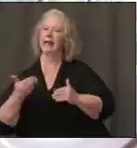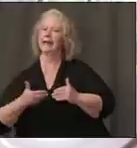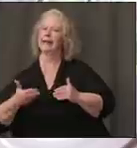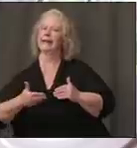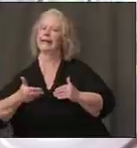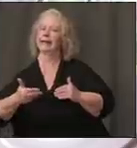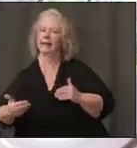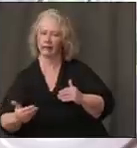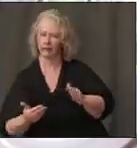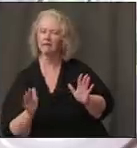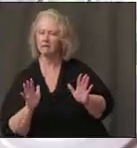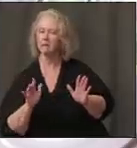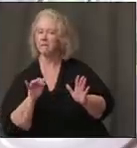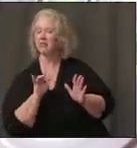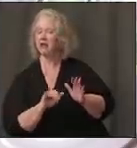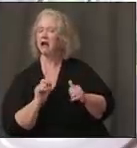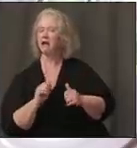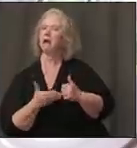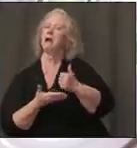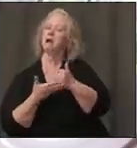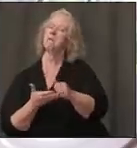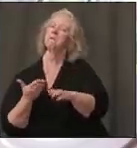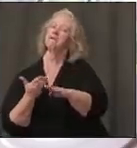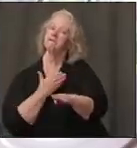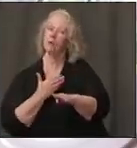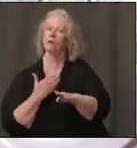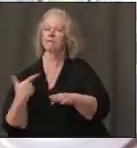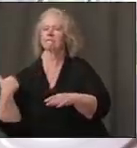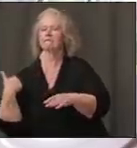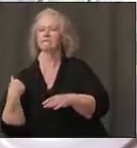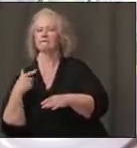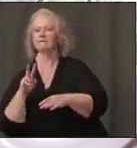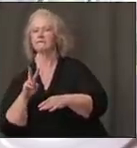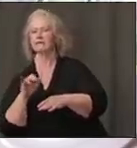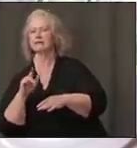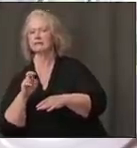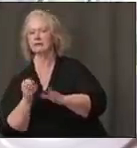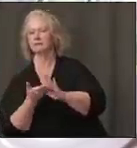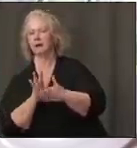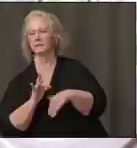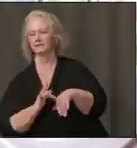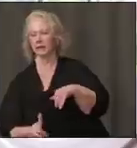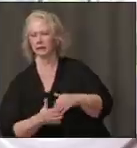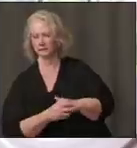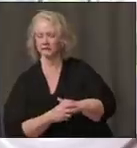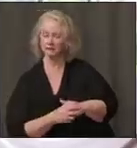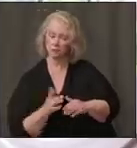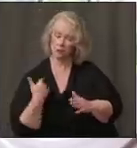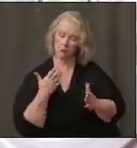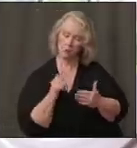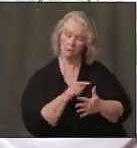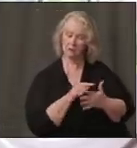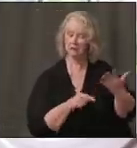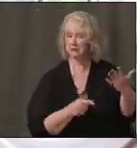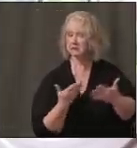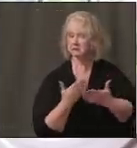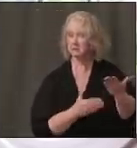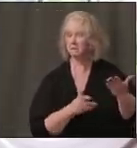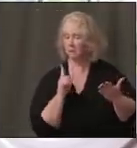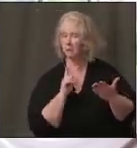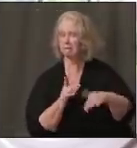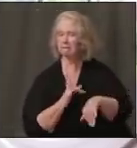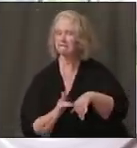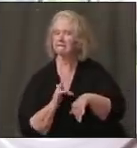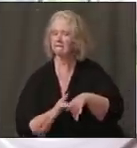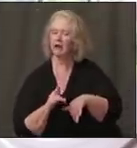it could be used as a bridge to a vaccine. One or more of these, I'm hopeful, will be available in the fall. I hope one or more of these companies